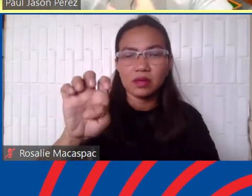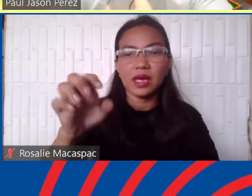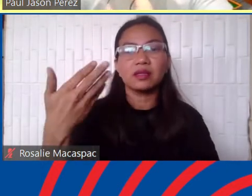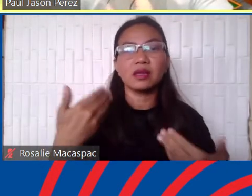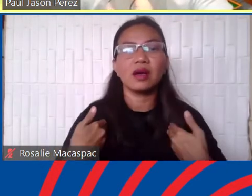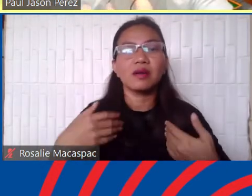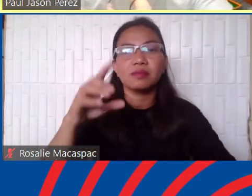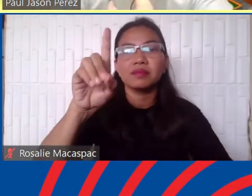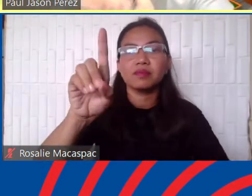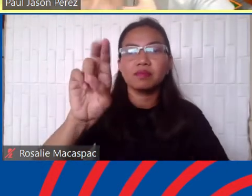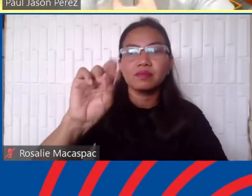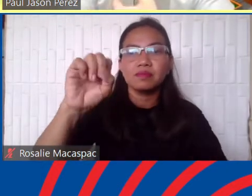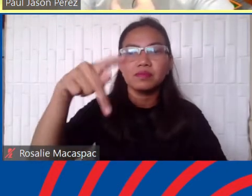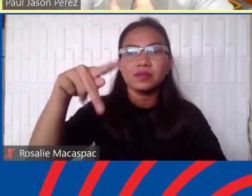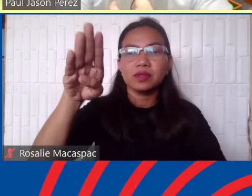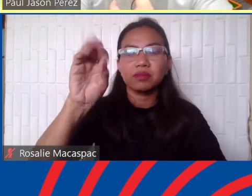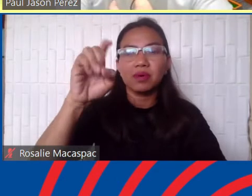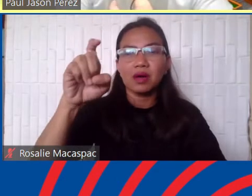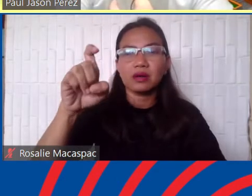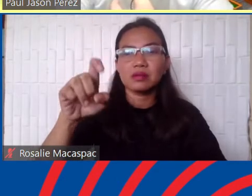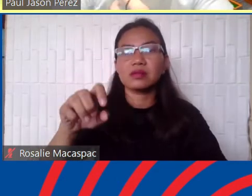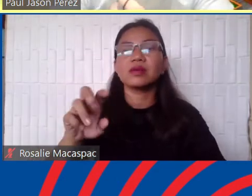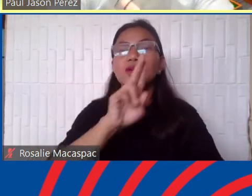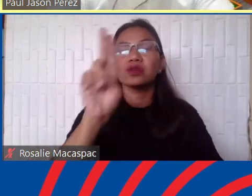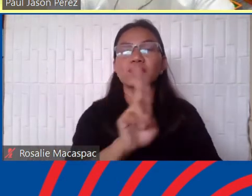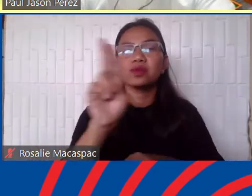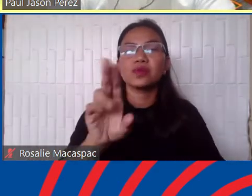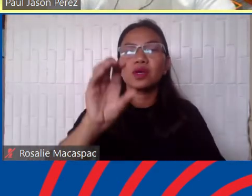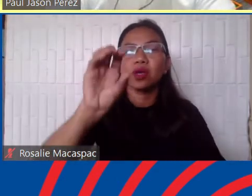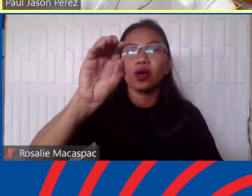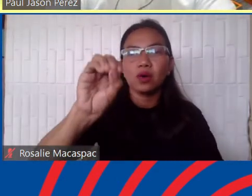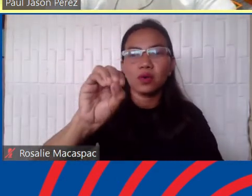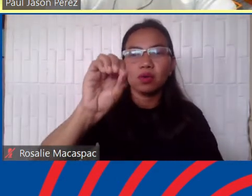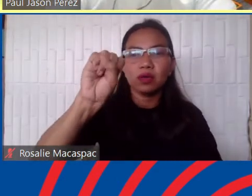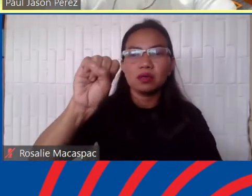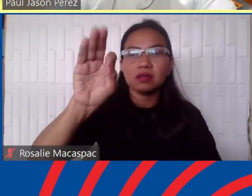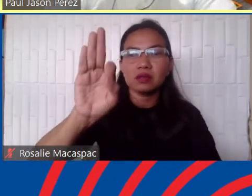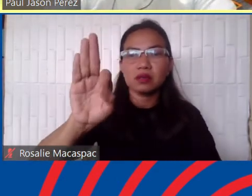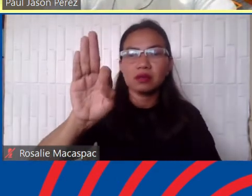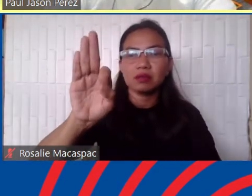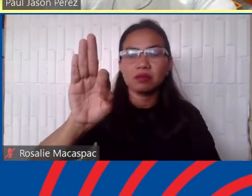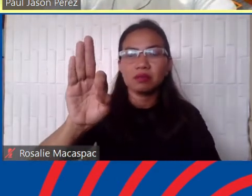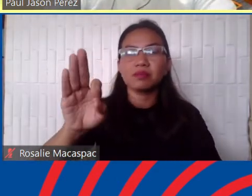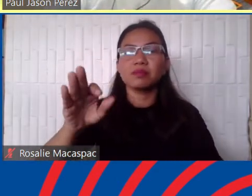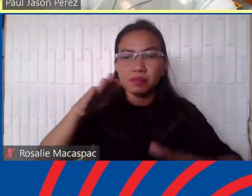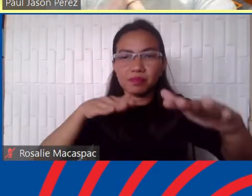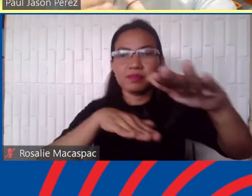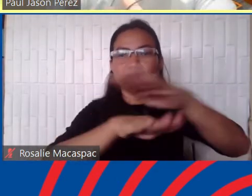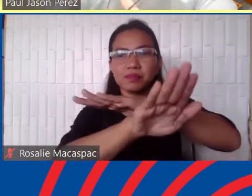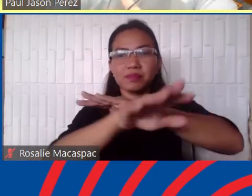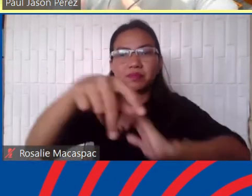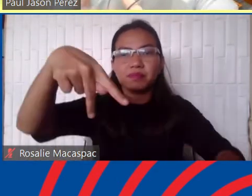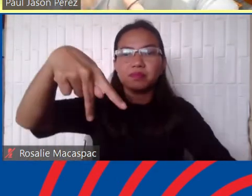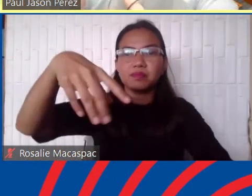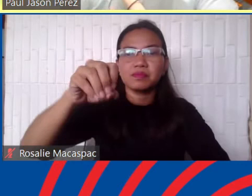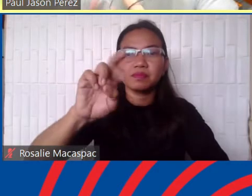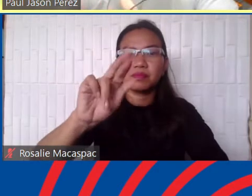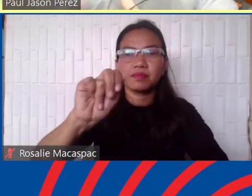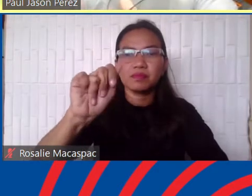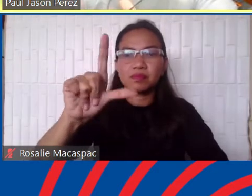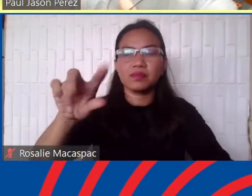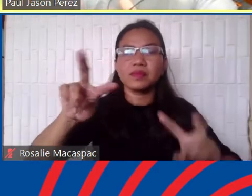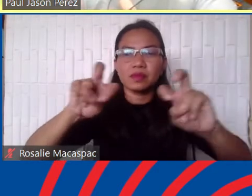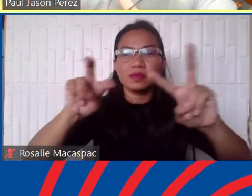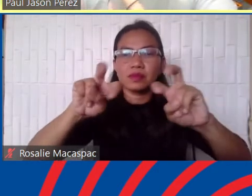in that way, you can actually use OSF as a portal for you to store your